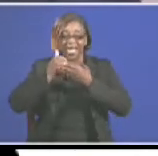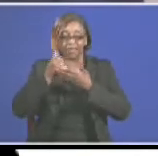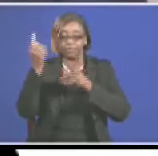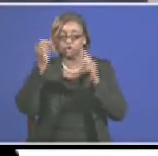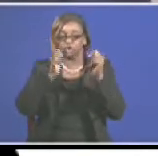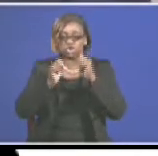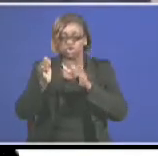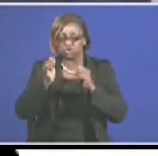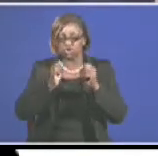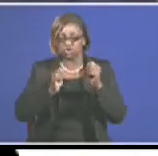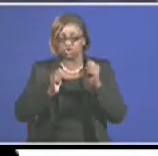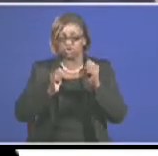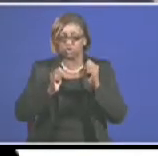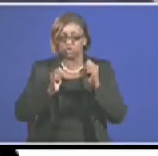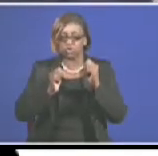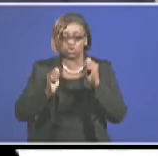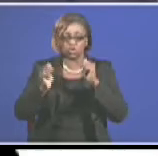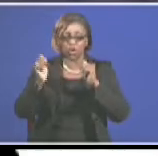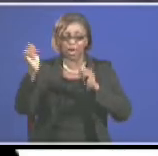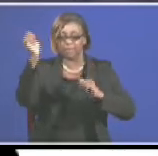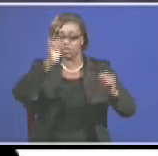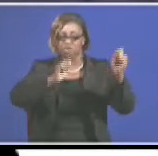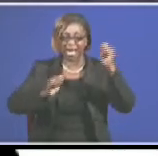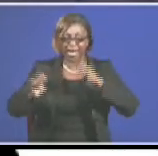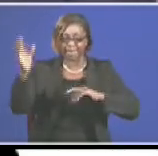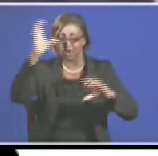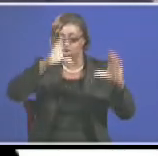help conceal corrupt activities. That's all it's about.